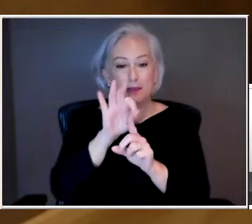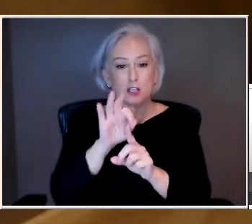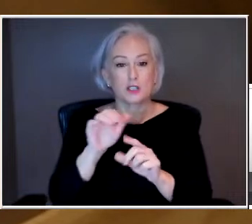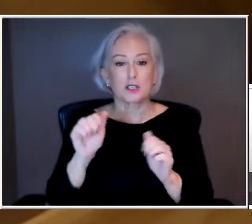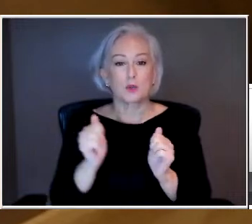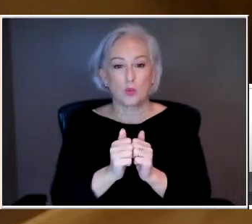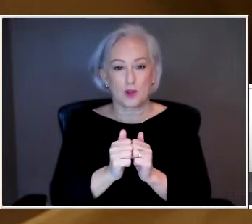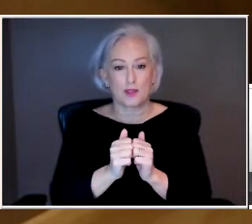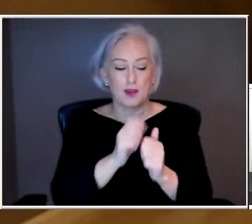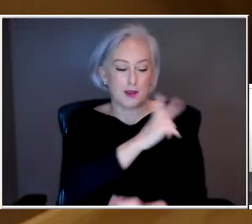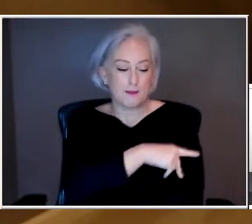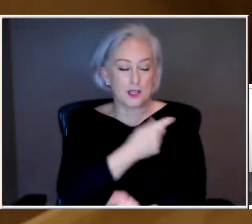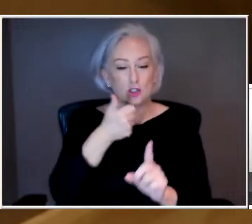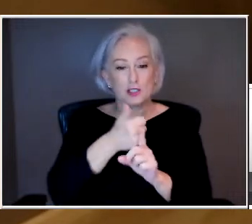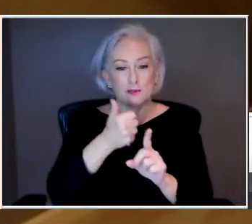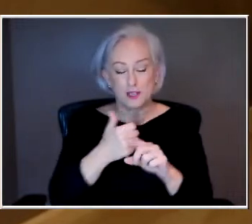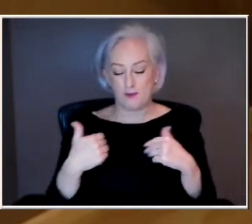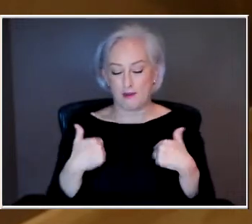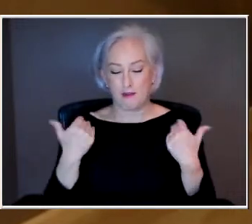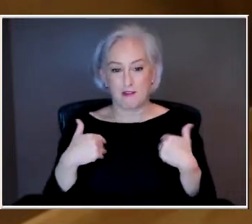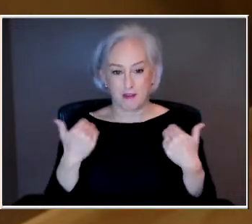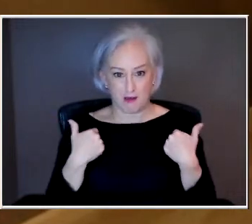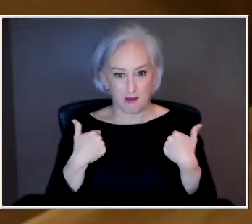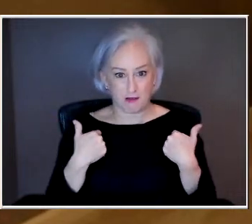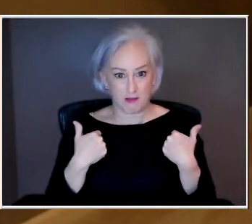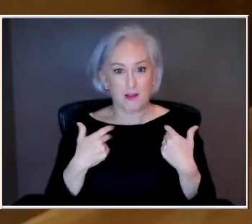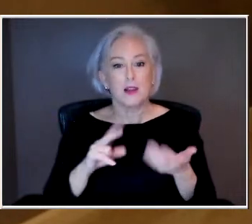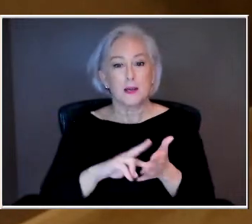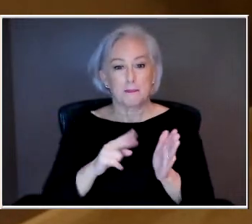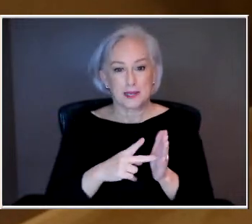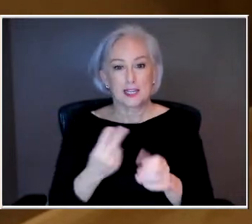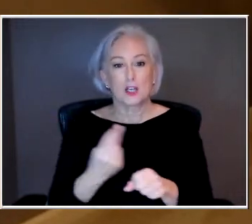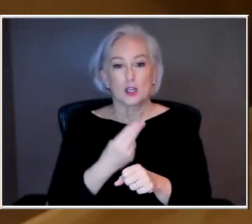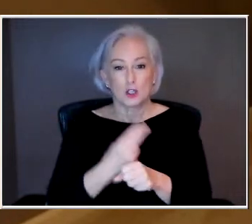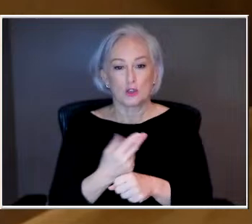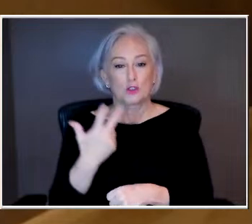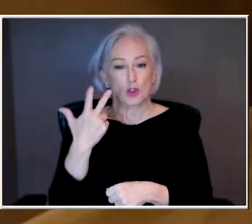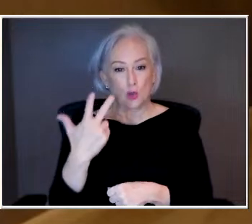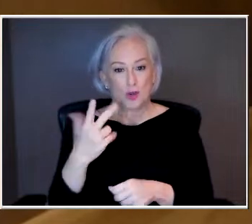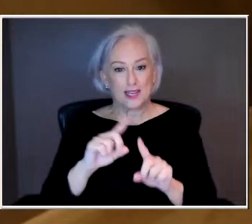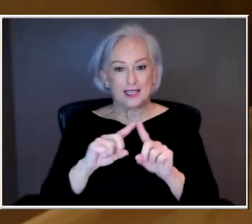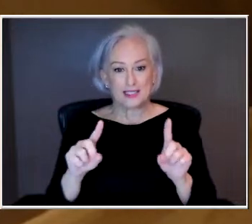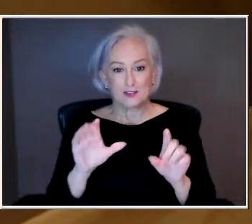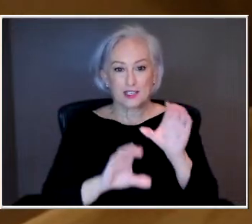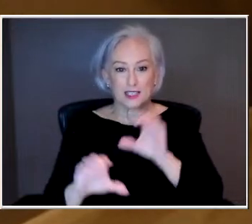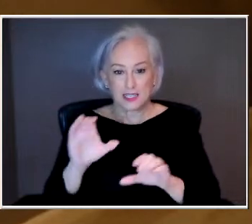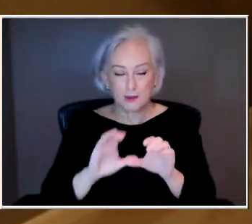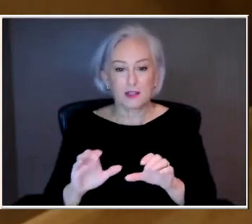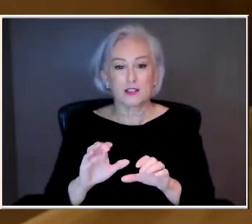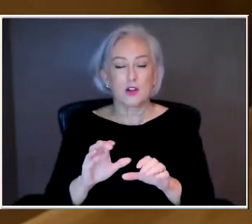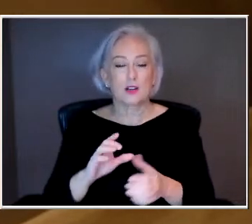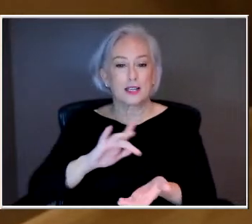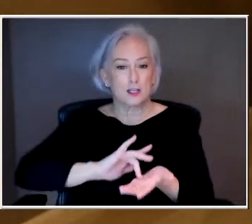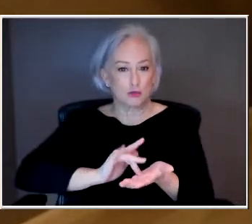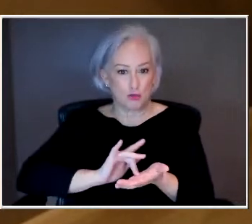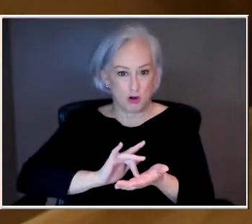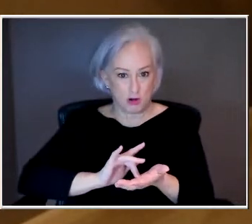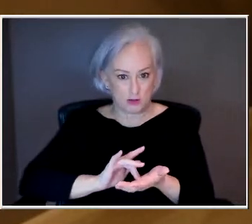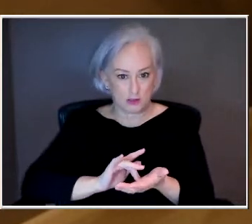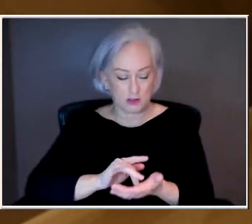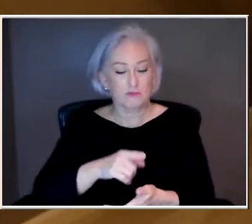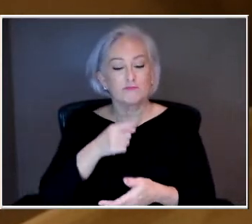fit, then we would go with 3 chemotherapy drugs after surgery, called as FOLFIRINOX, and that is what Chris